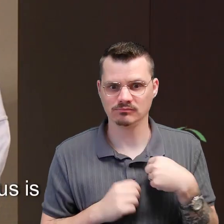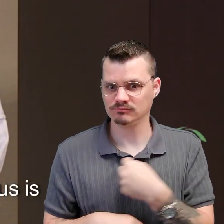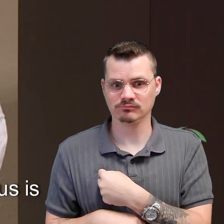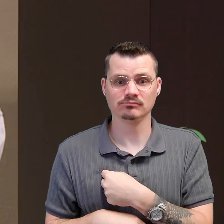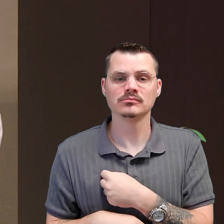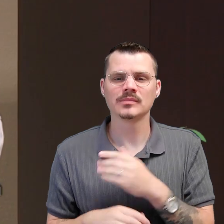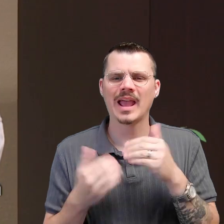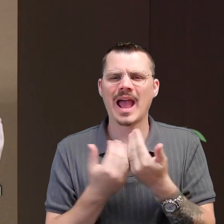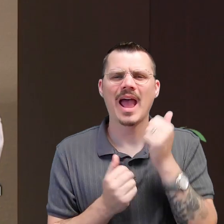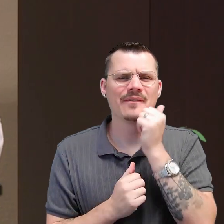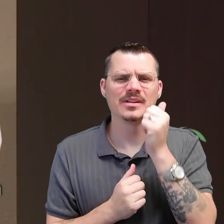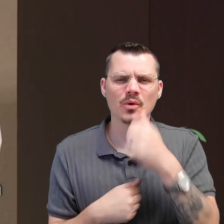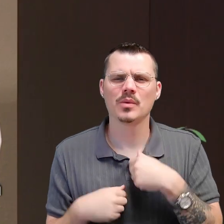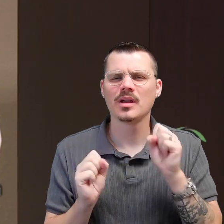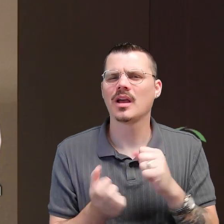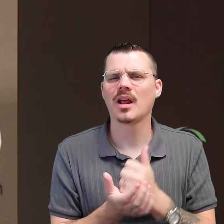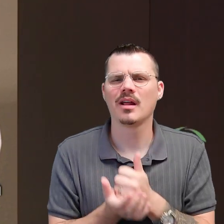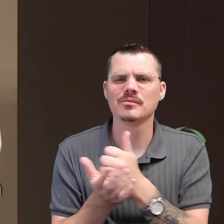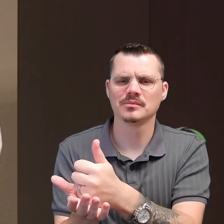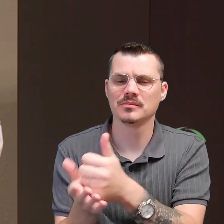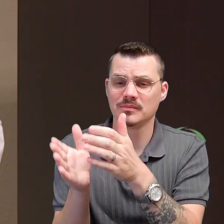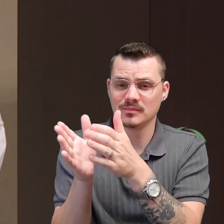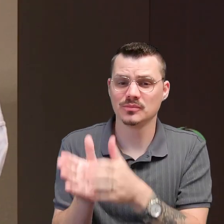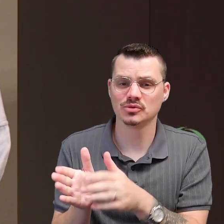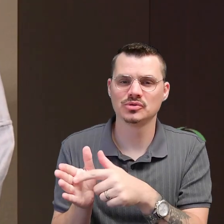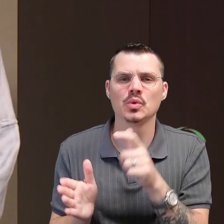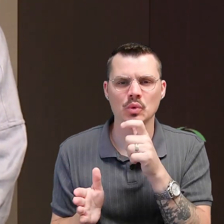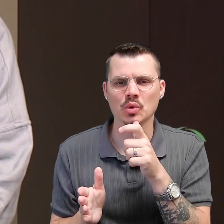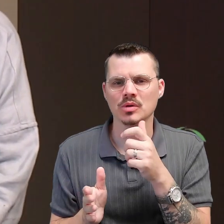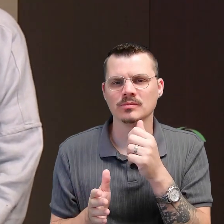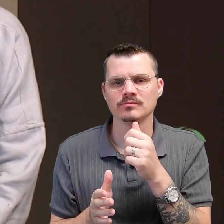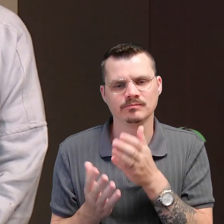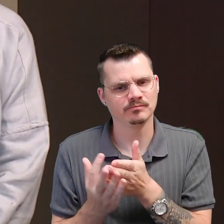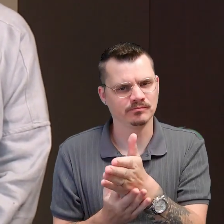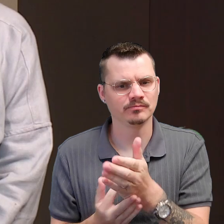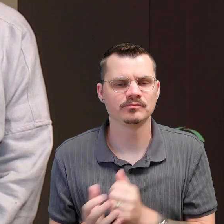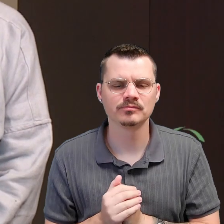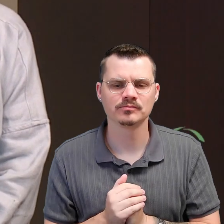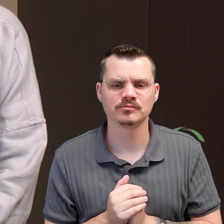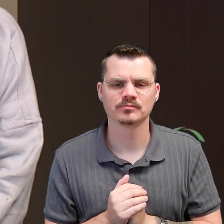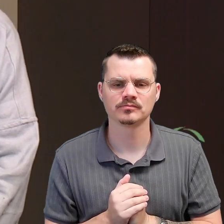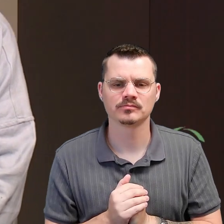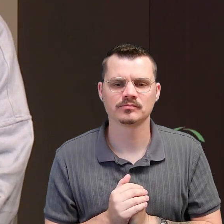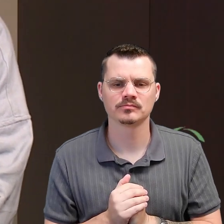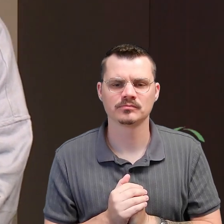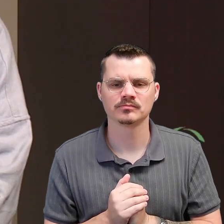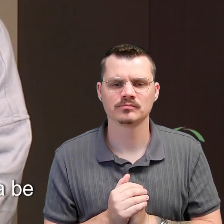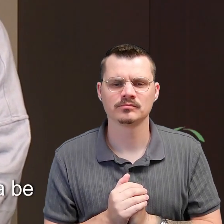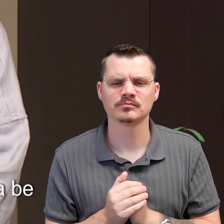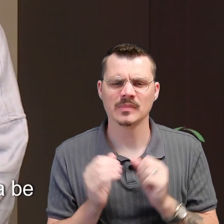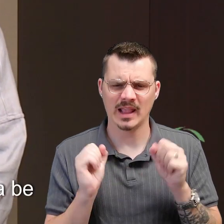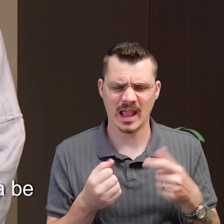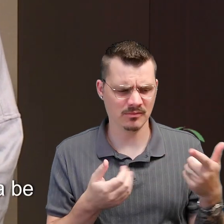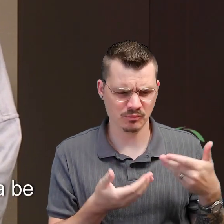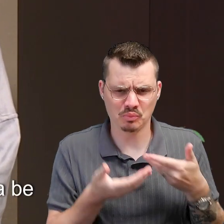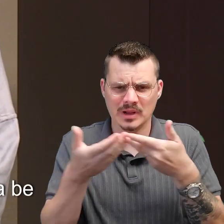us, is everyday ways to help the person who has this condition. So